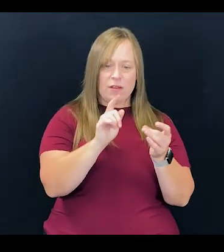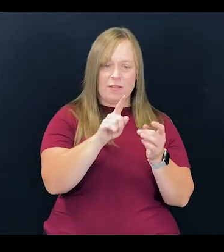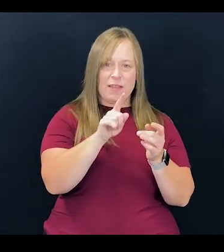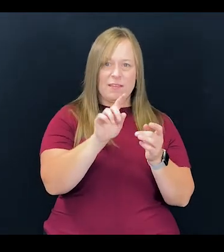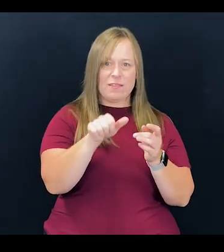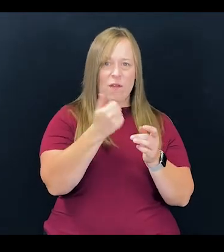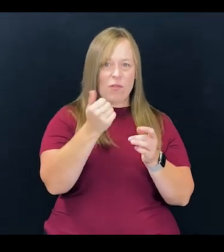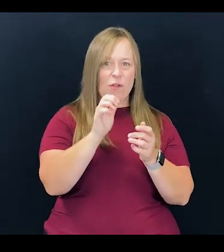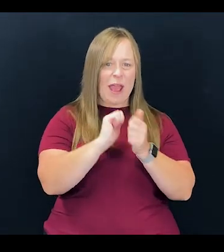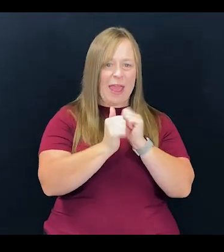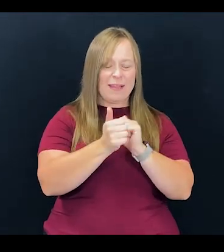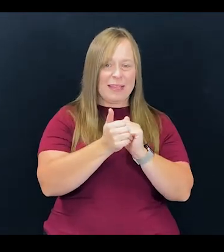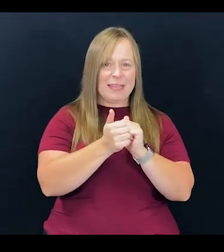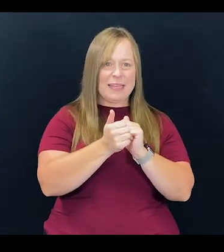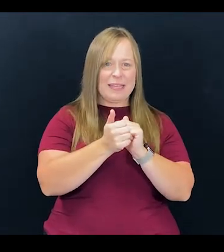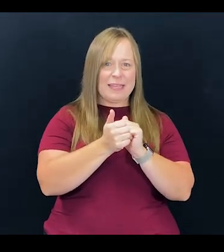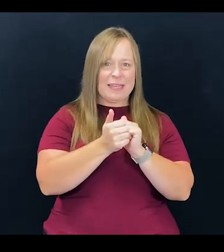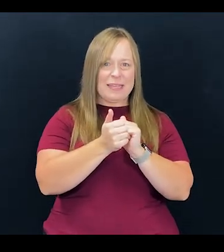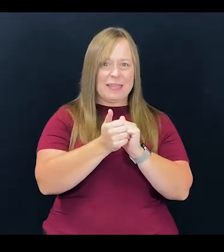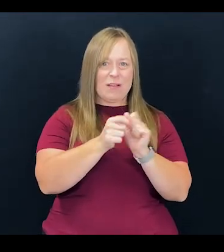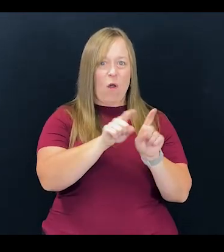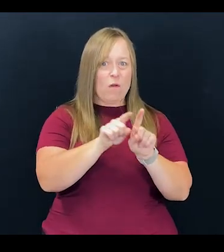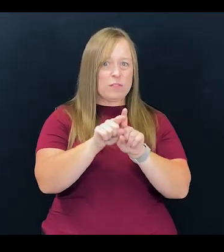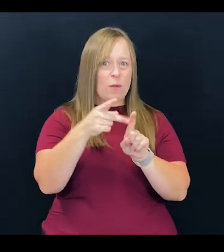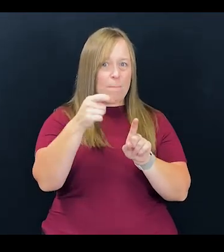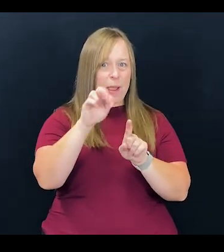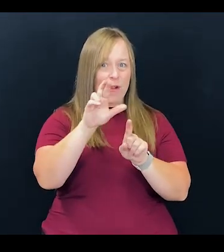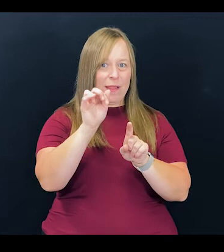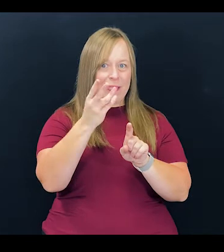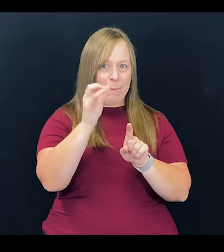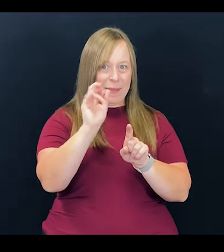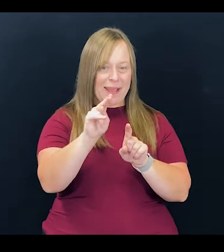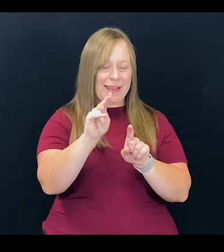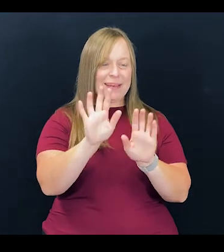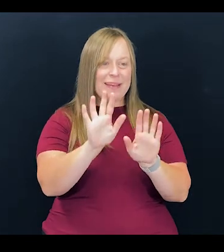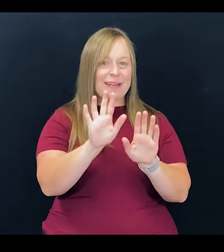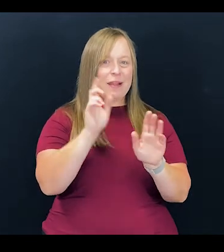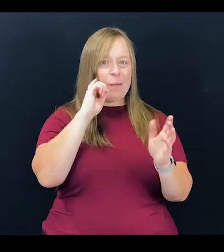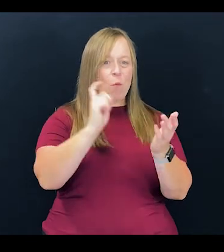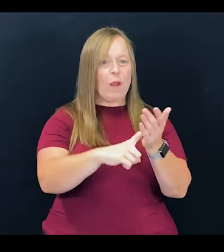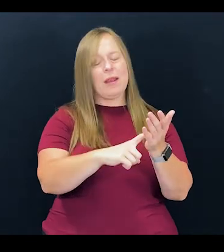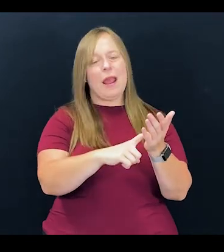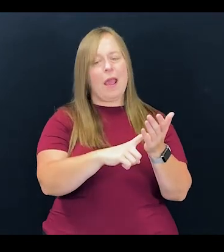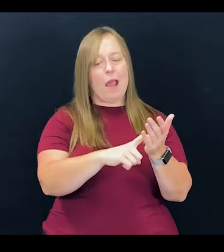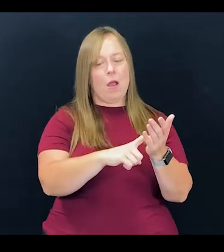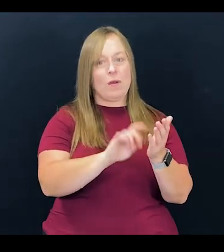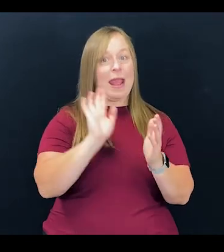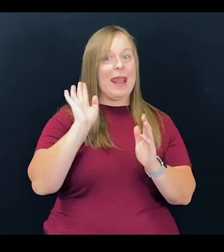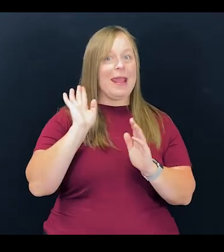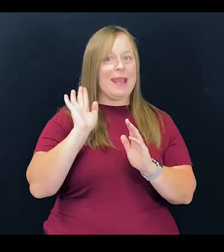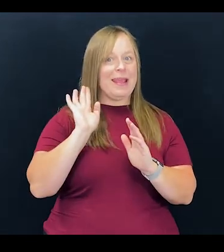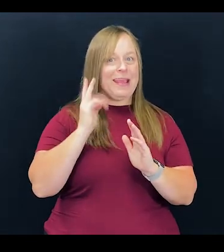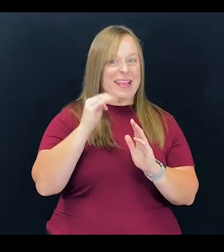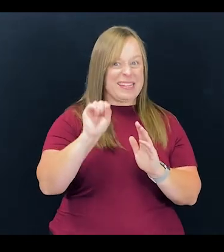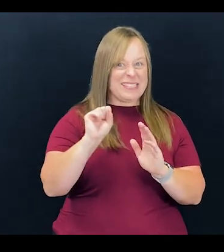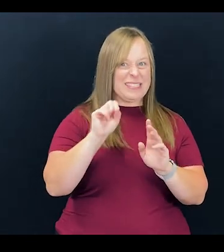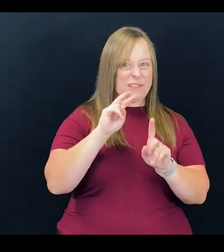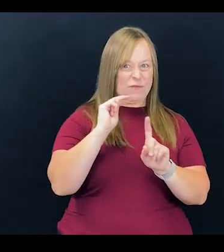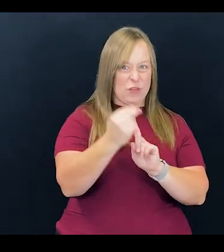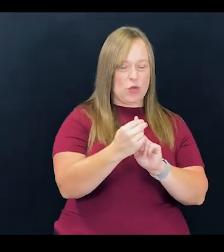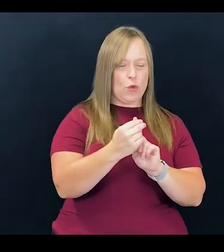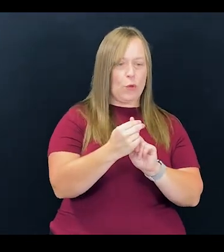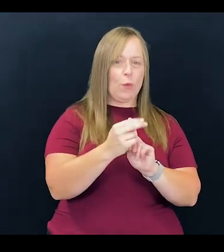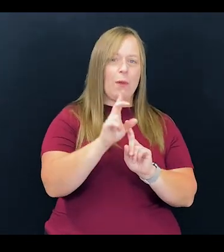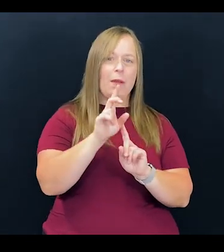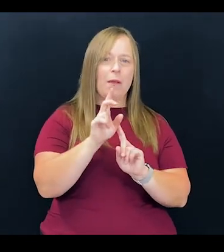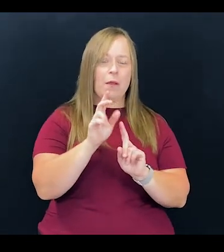you said, this particular athlete who was also a Paralympian, was pointing out his view